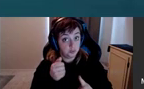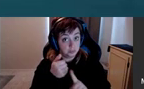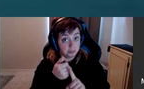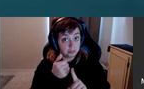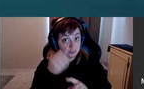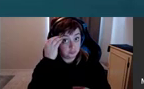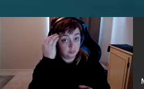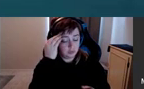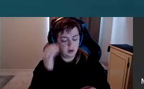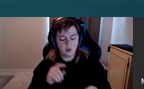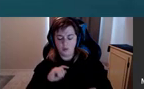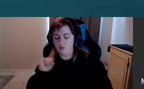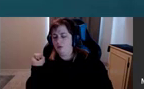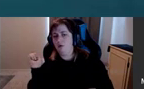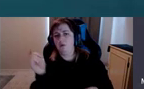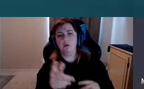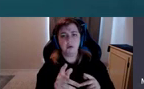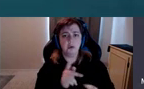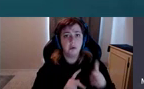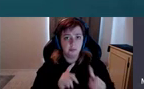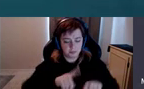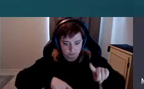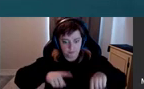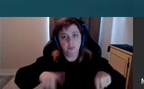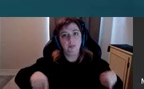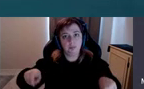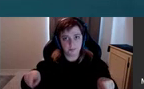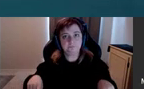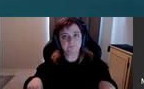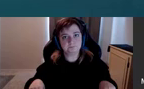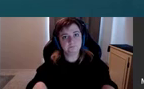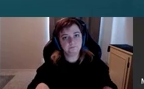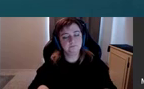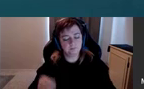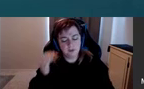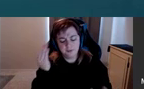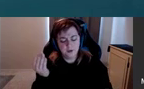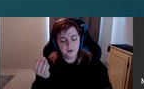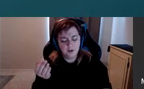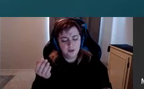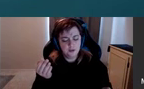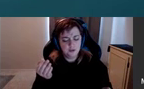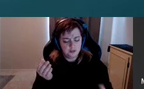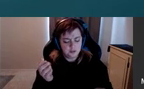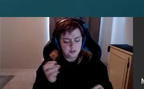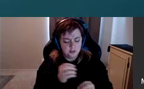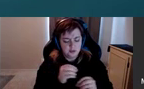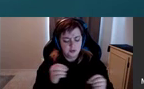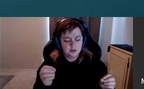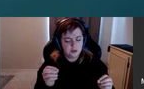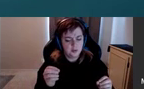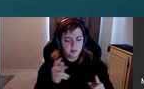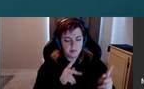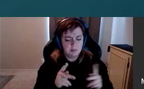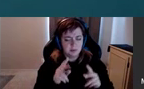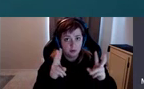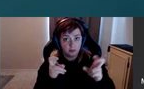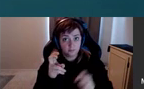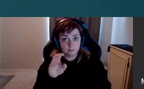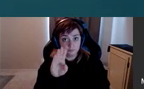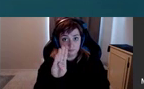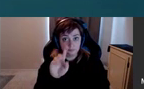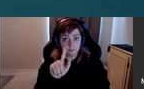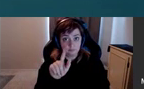all diverse. We are all, you know, none of us are a blank canvas. You know, we all have color in